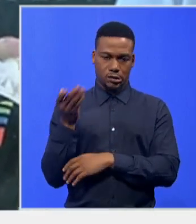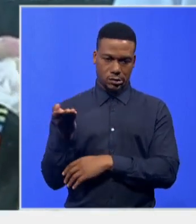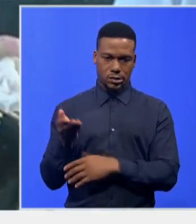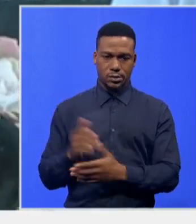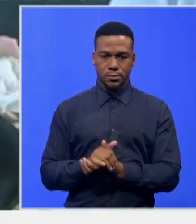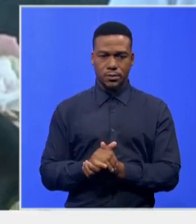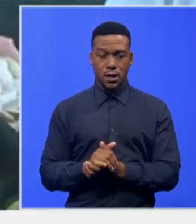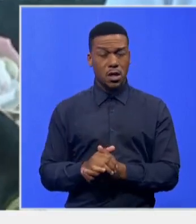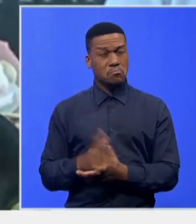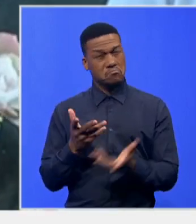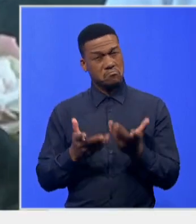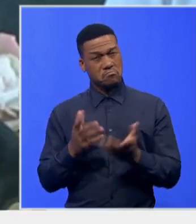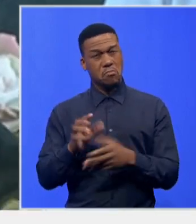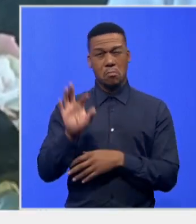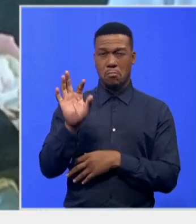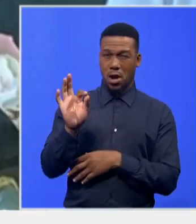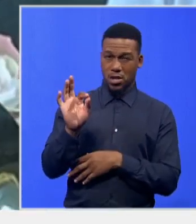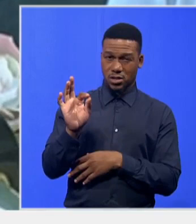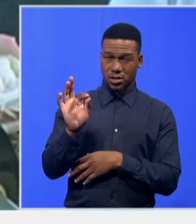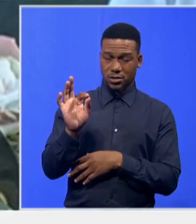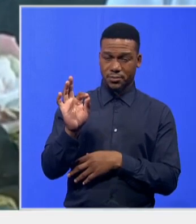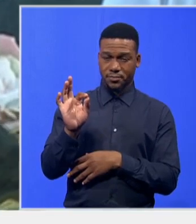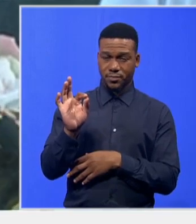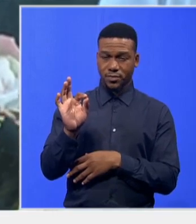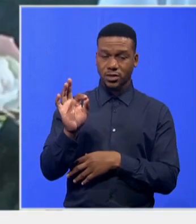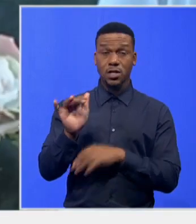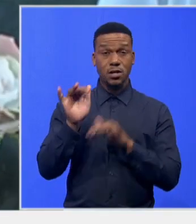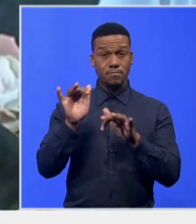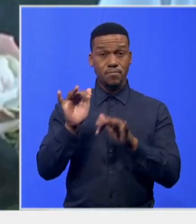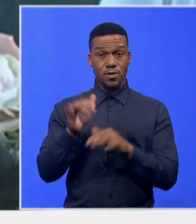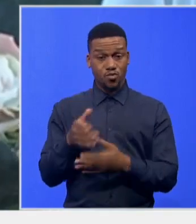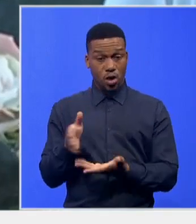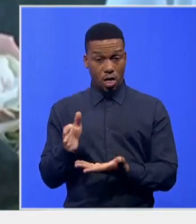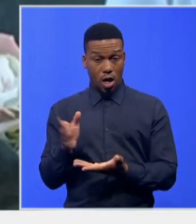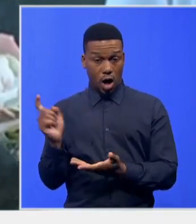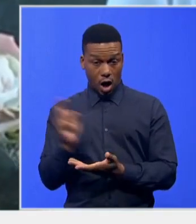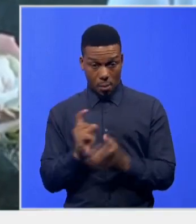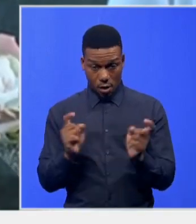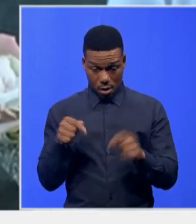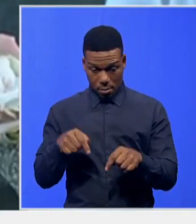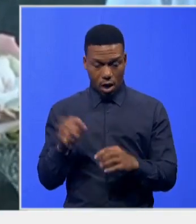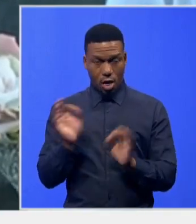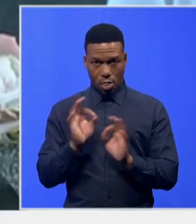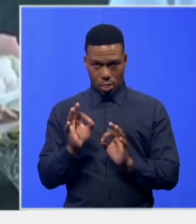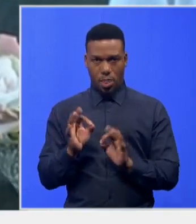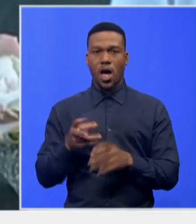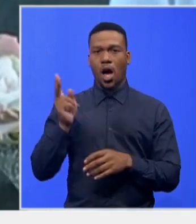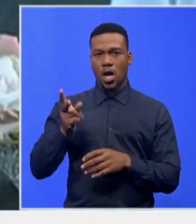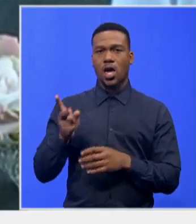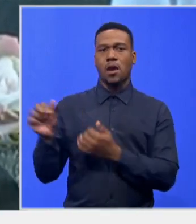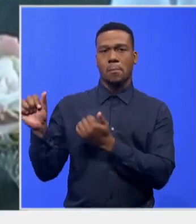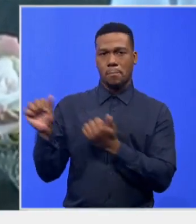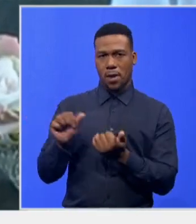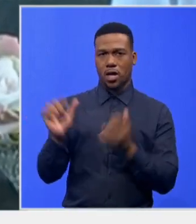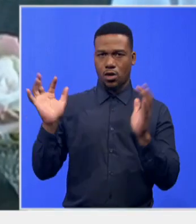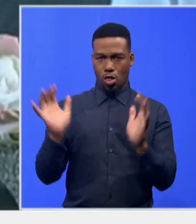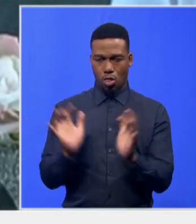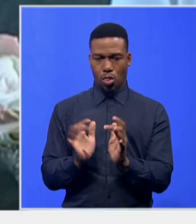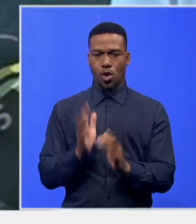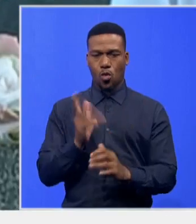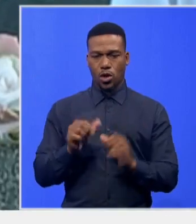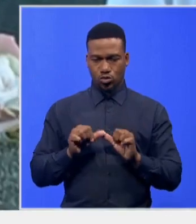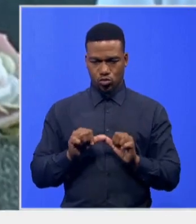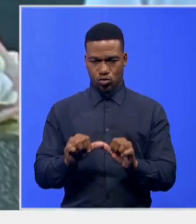on Monday, those who were not around or in will be coming again with them to the graveyards to continue with what we've done